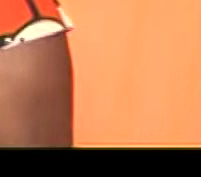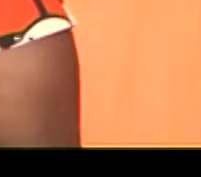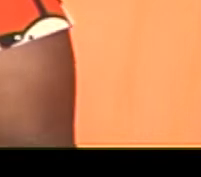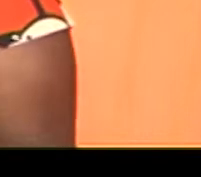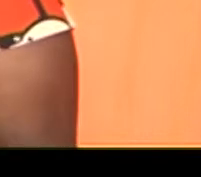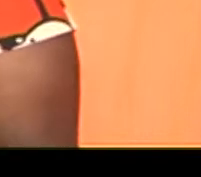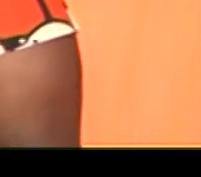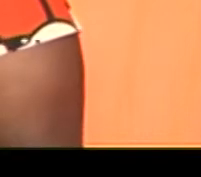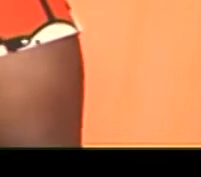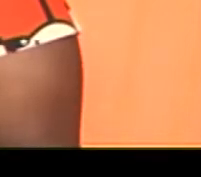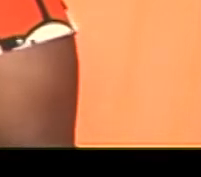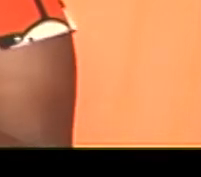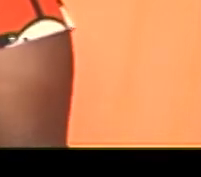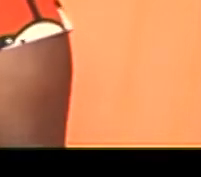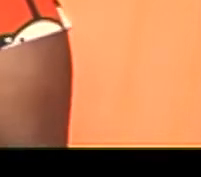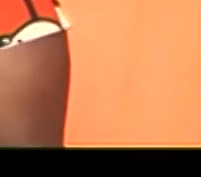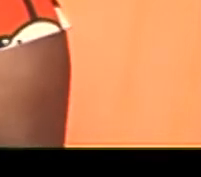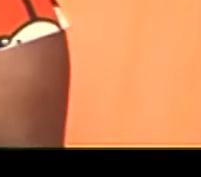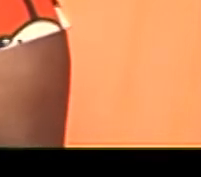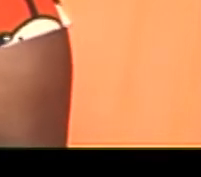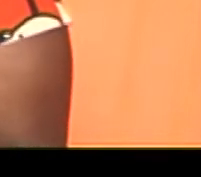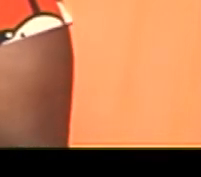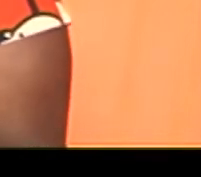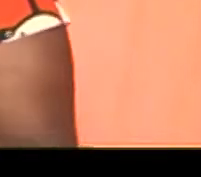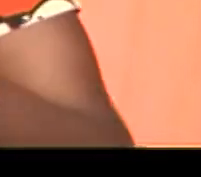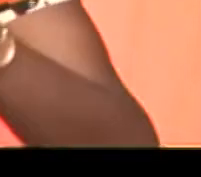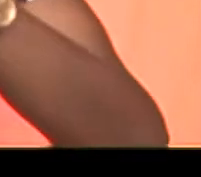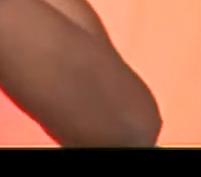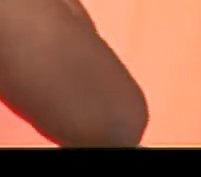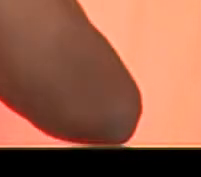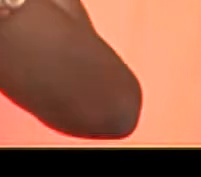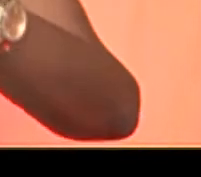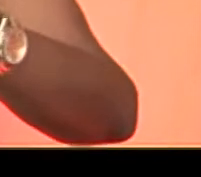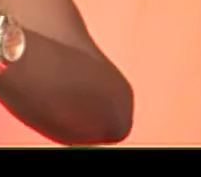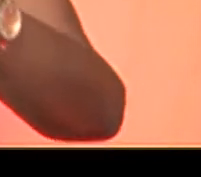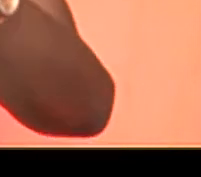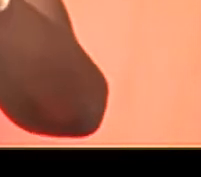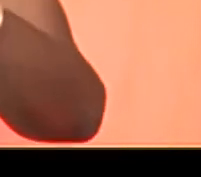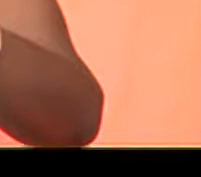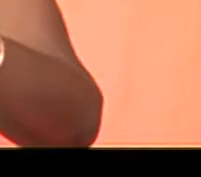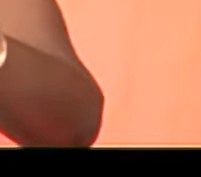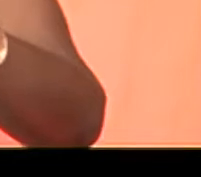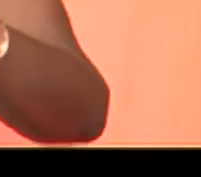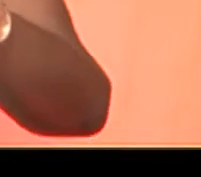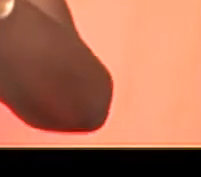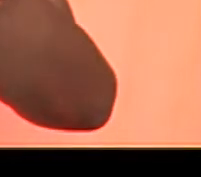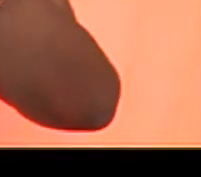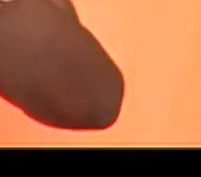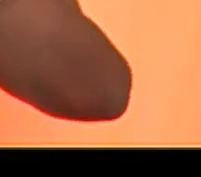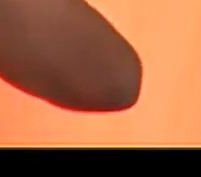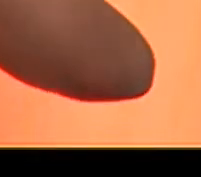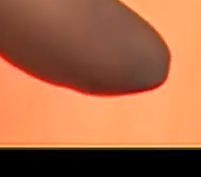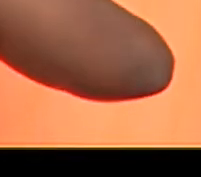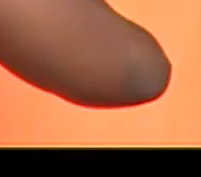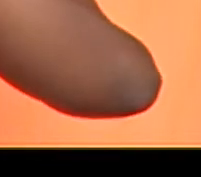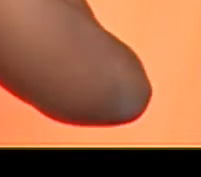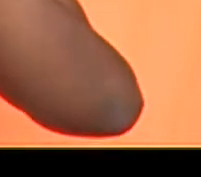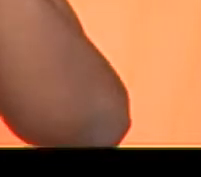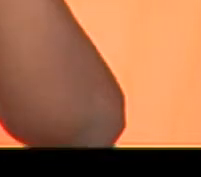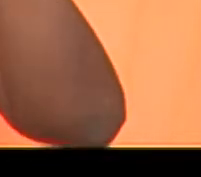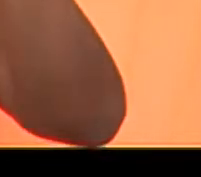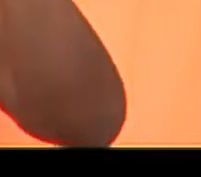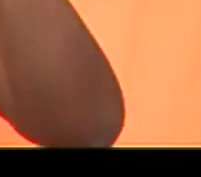is leading you. And I just want you to think about the role of a shepherd. The shepherd walks before and in front of the sheep. The shepherd has